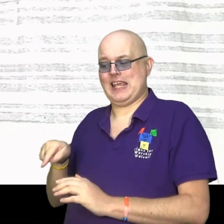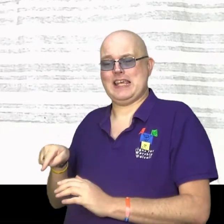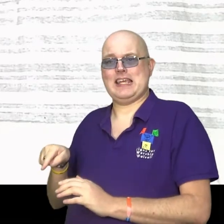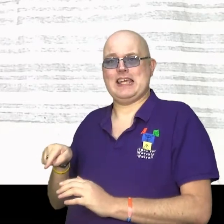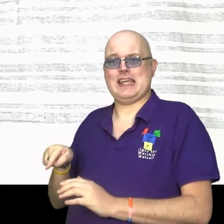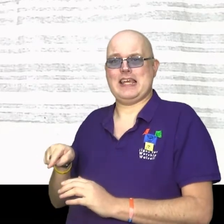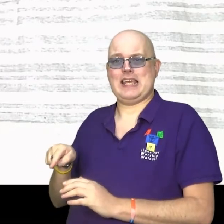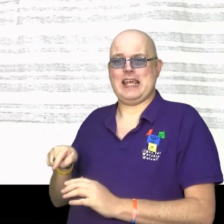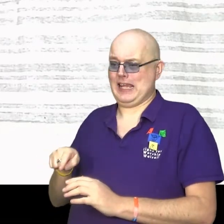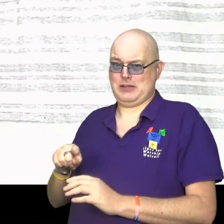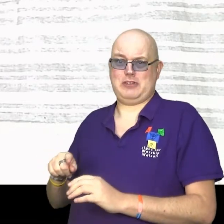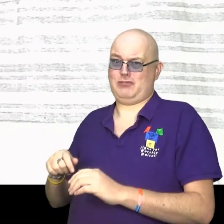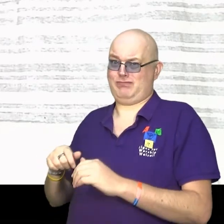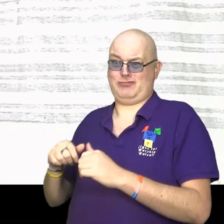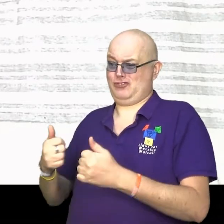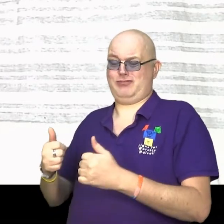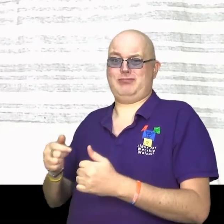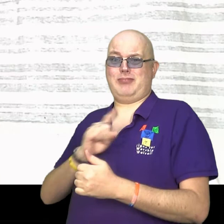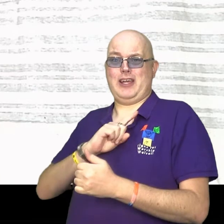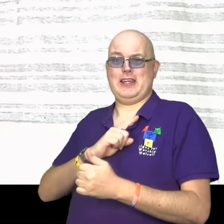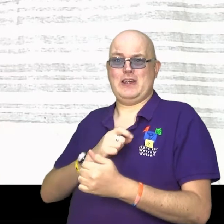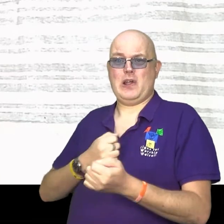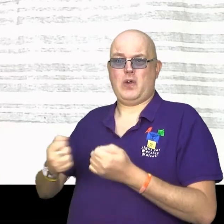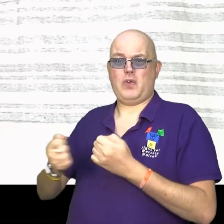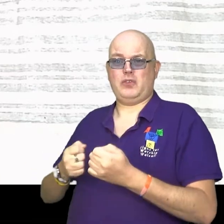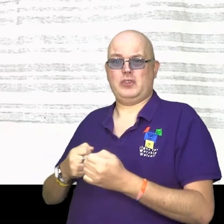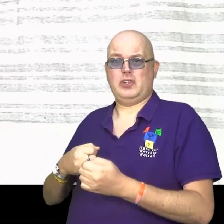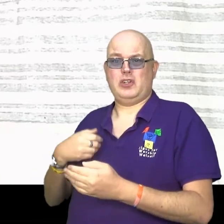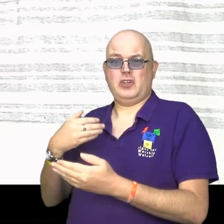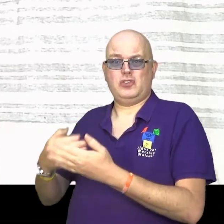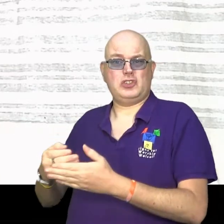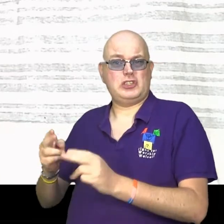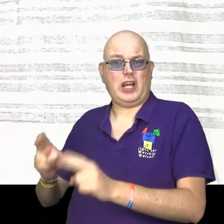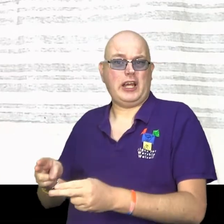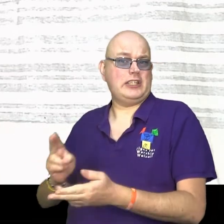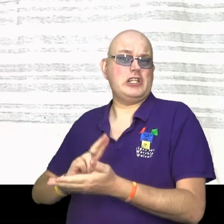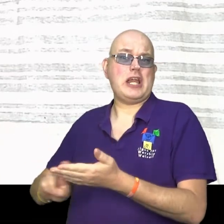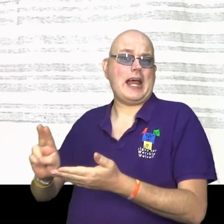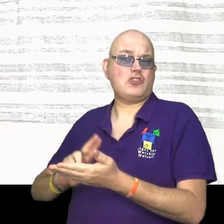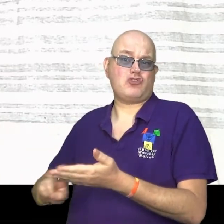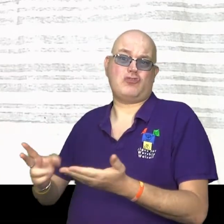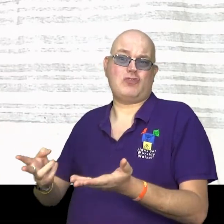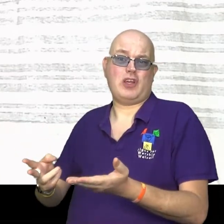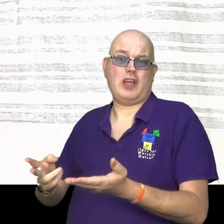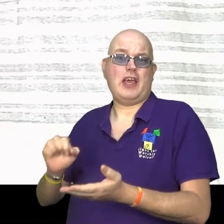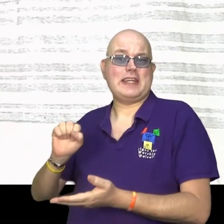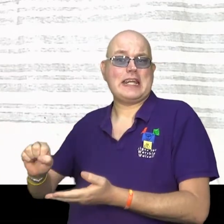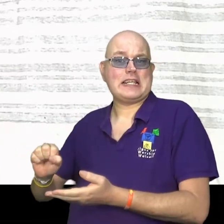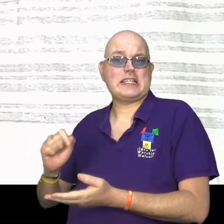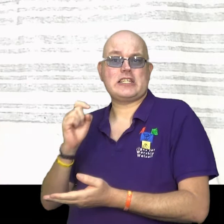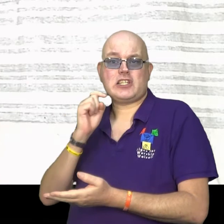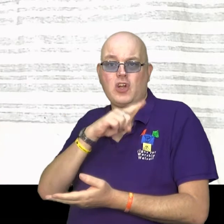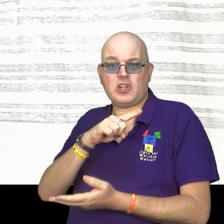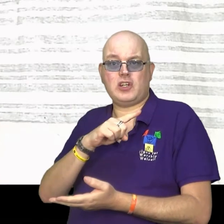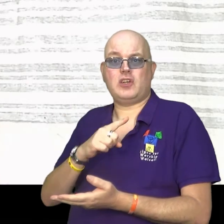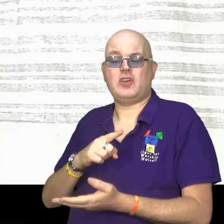And Nergal-Sharezer must have done a decent job after this, because he ruled until he died of natural causes. And he was succeeded